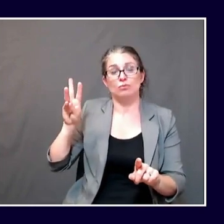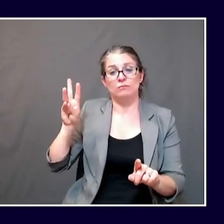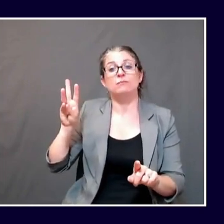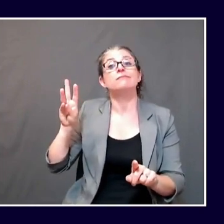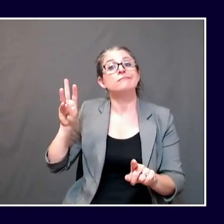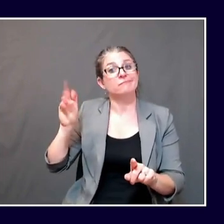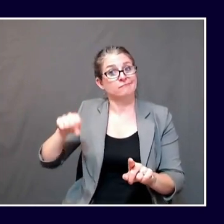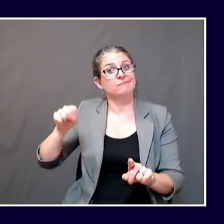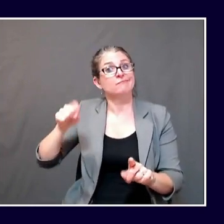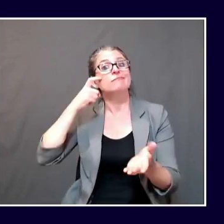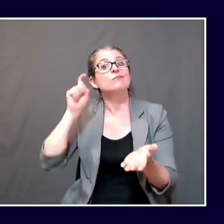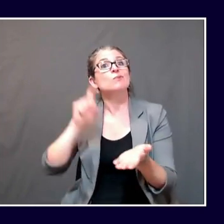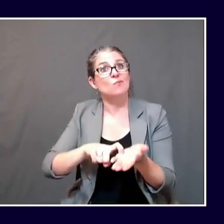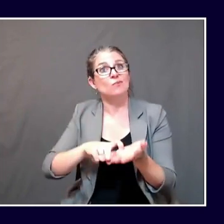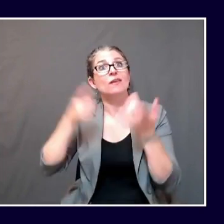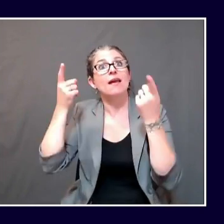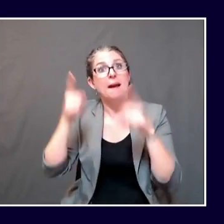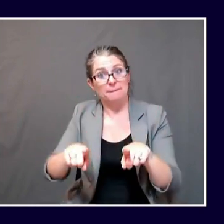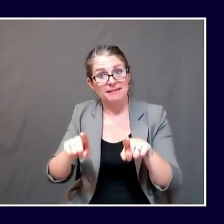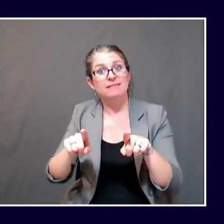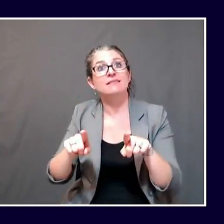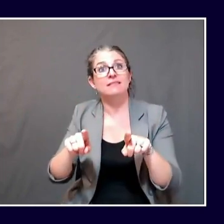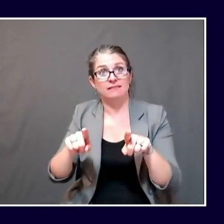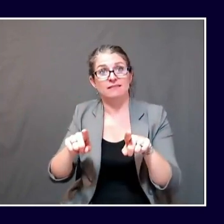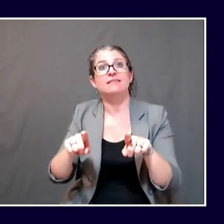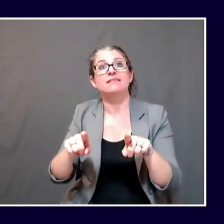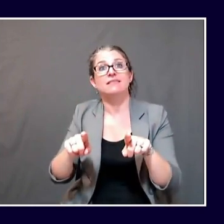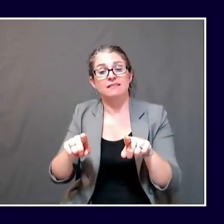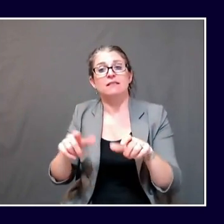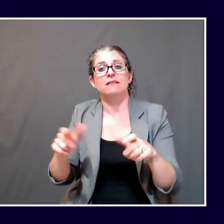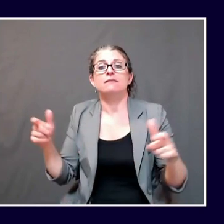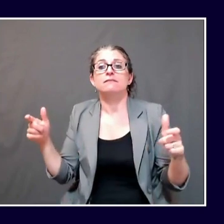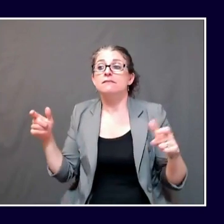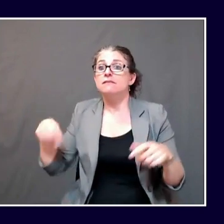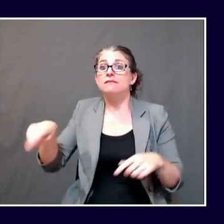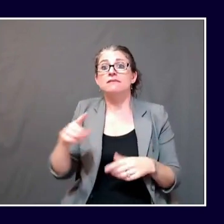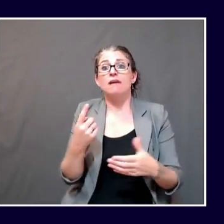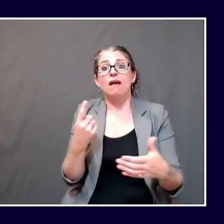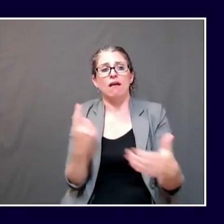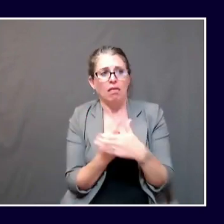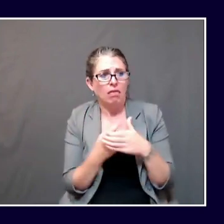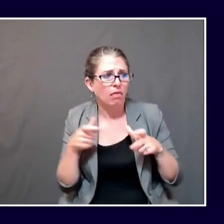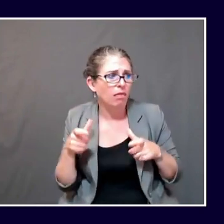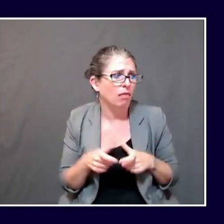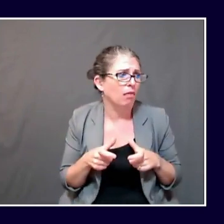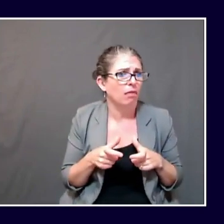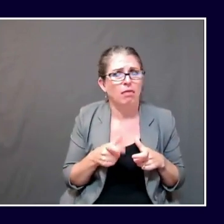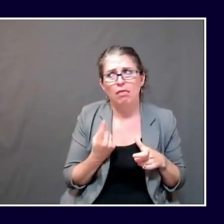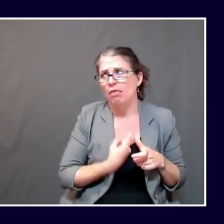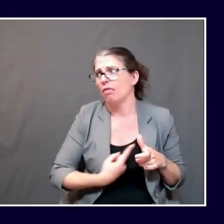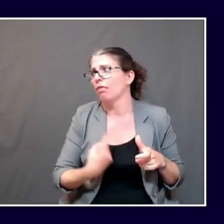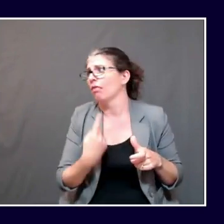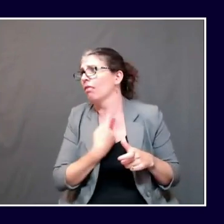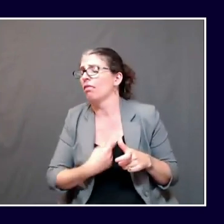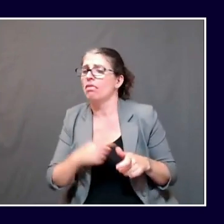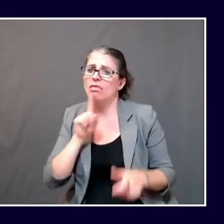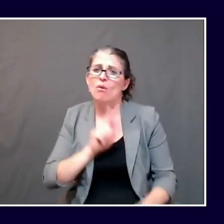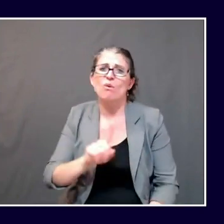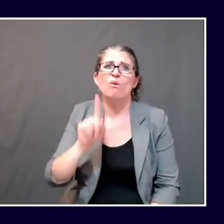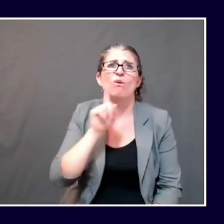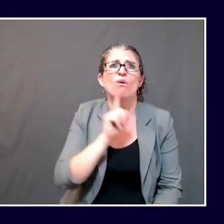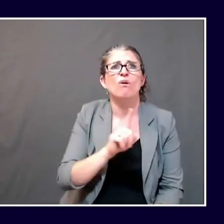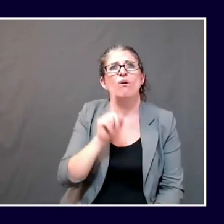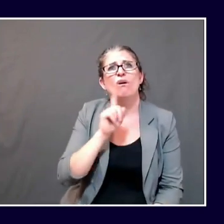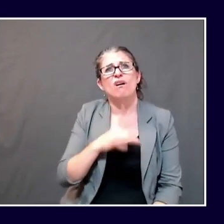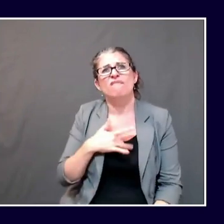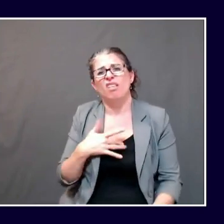don't necessarily speak the same language as the people who are trying to help you, if you are part of a community that you don't trust people outside of your